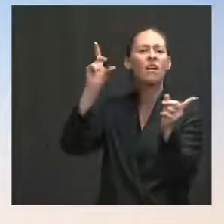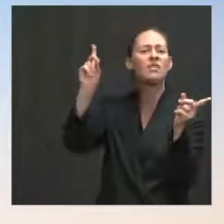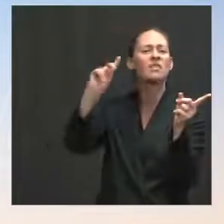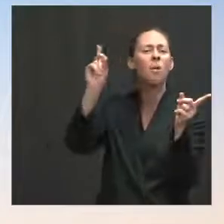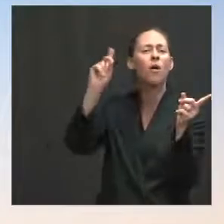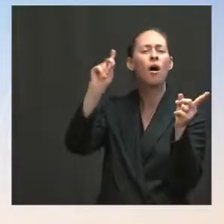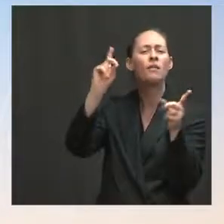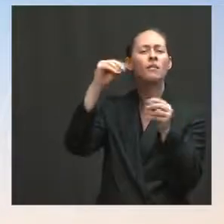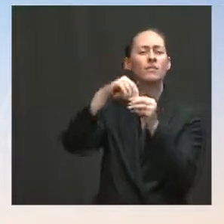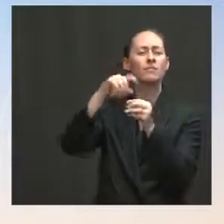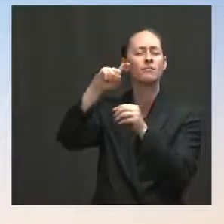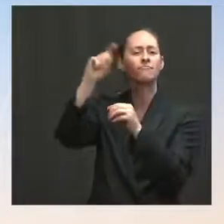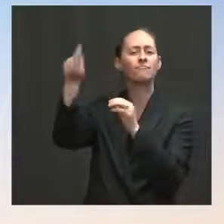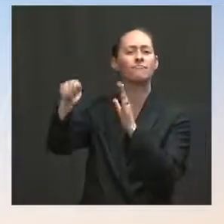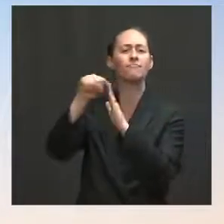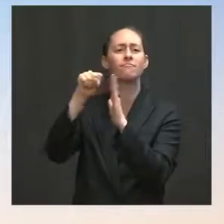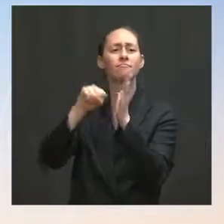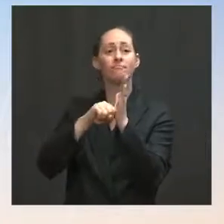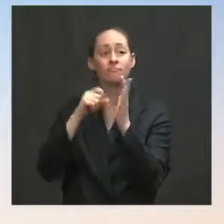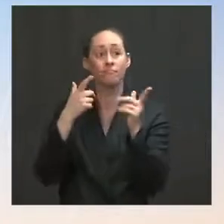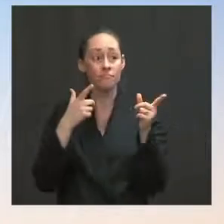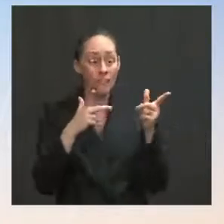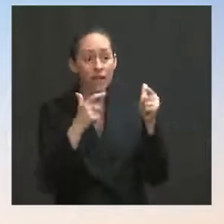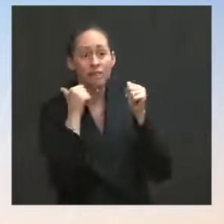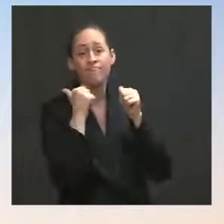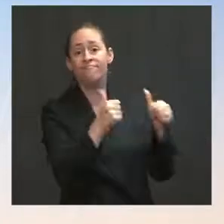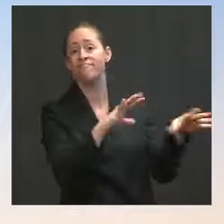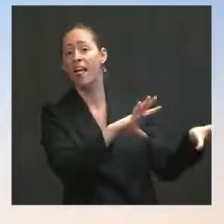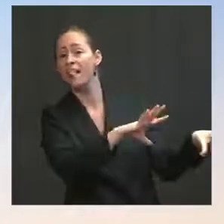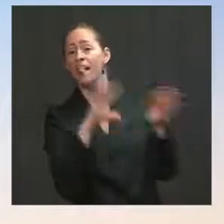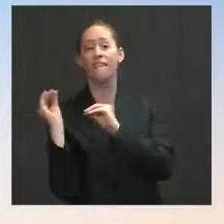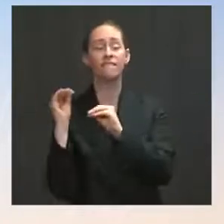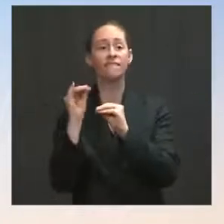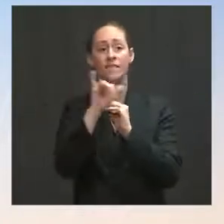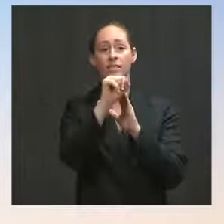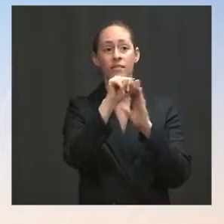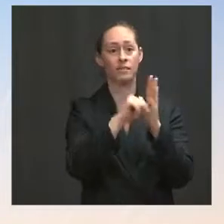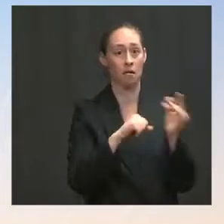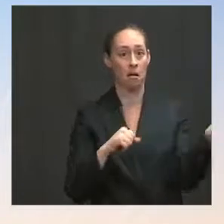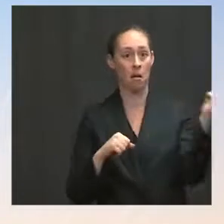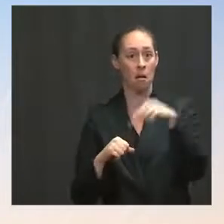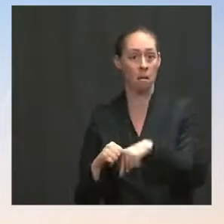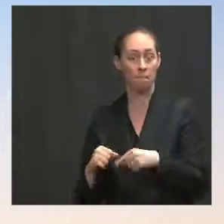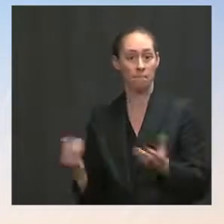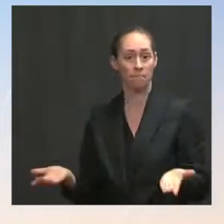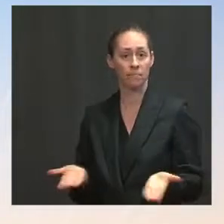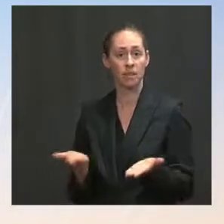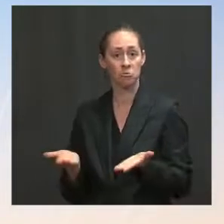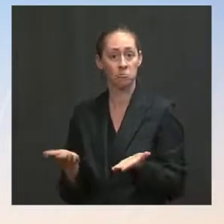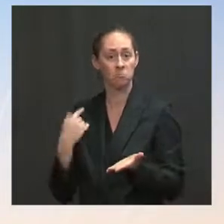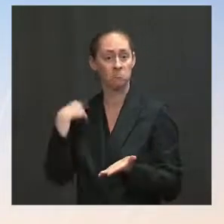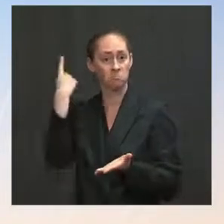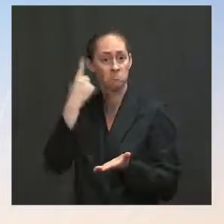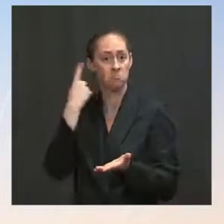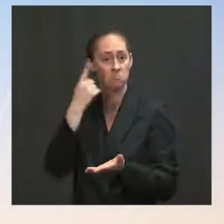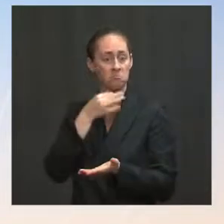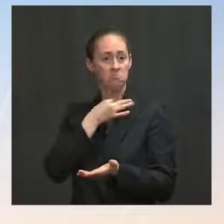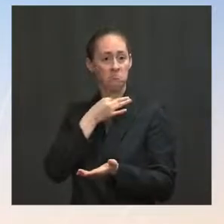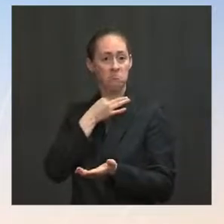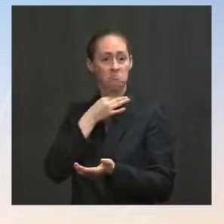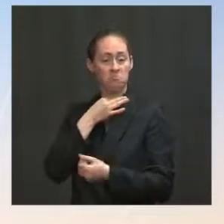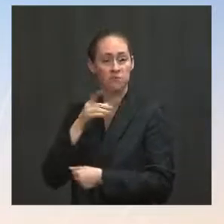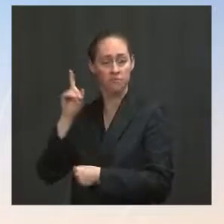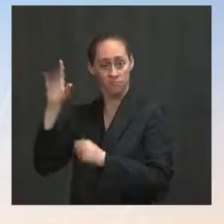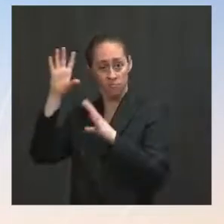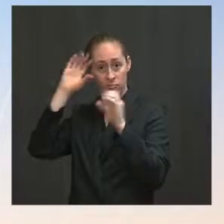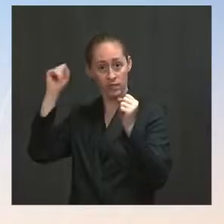state, come here. Is there any plan for the president or the political arm of the White House to meet with them? What can you update us